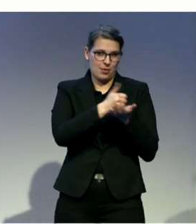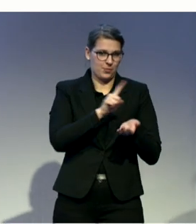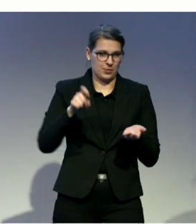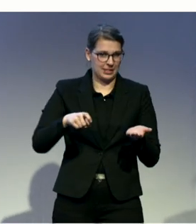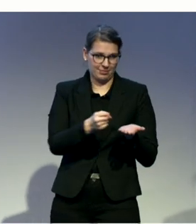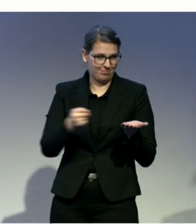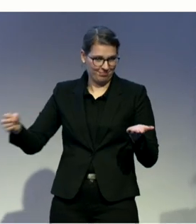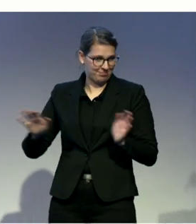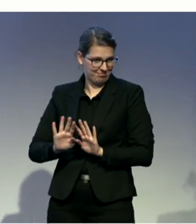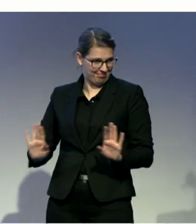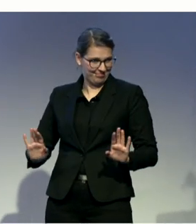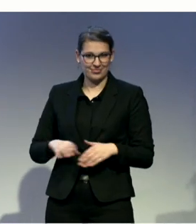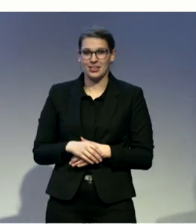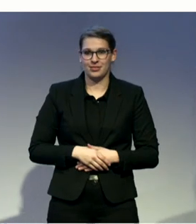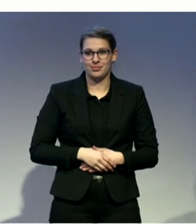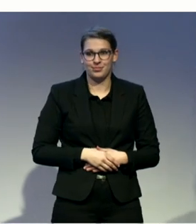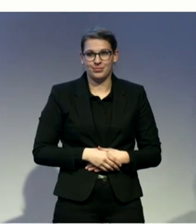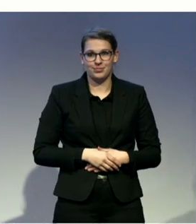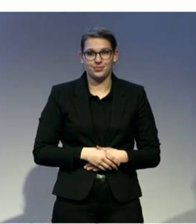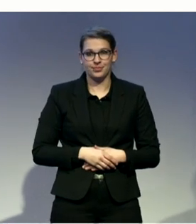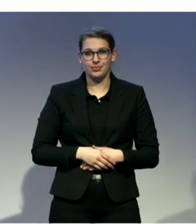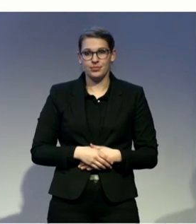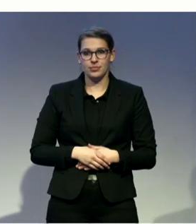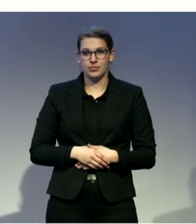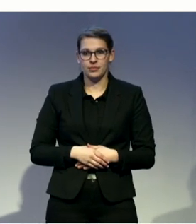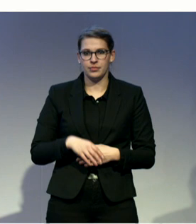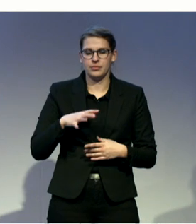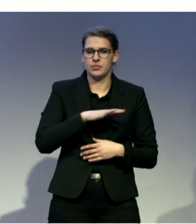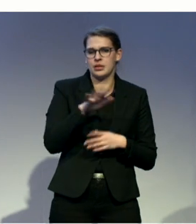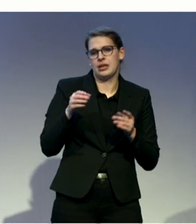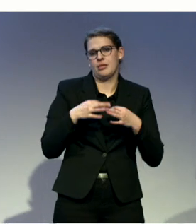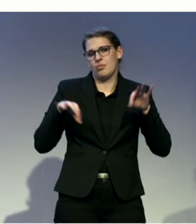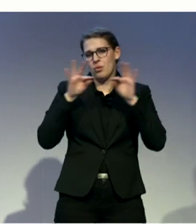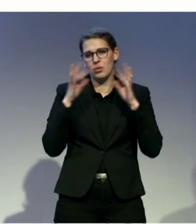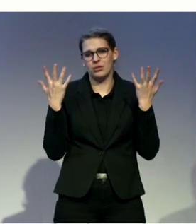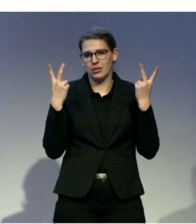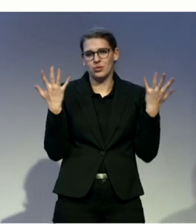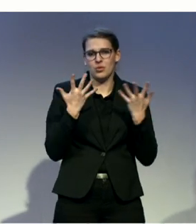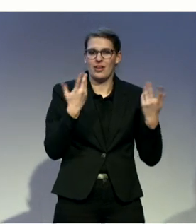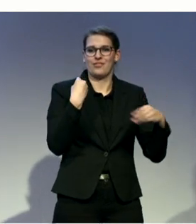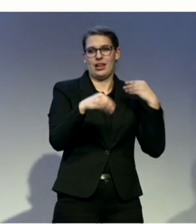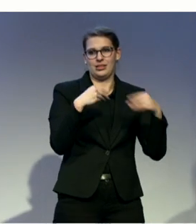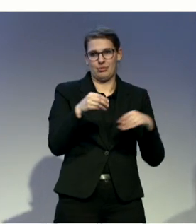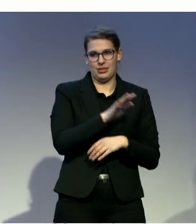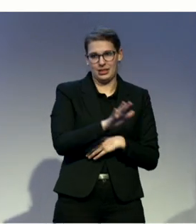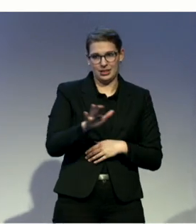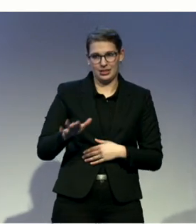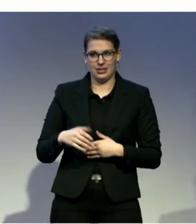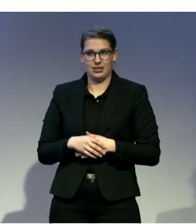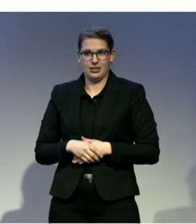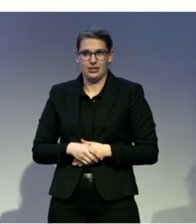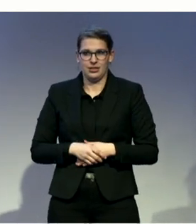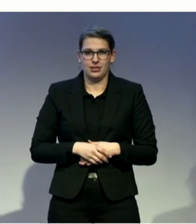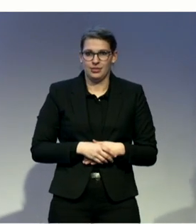flexible, and even if the standards oblige us and mention that we have to have specialists allocate per